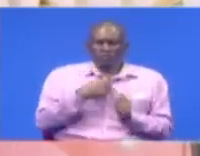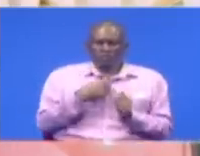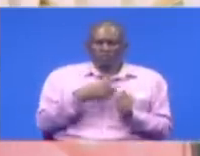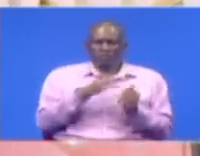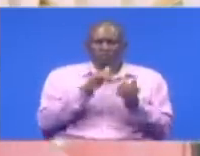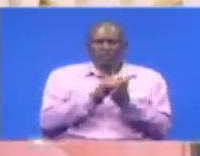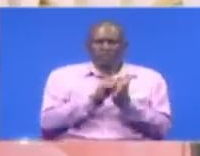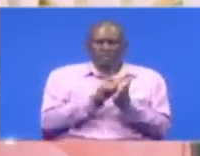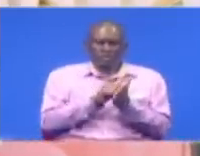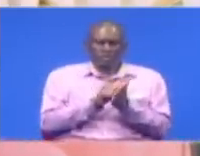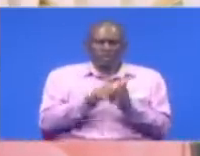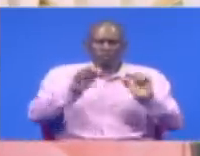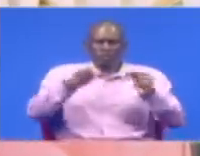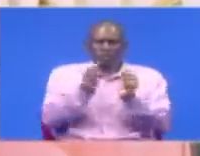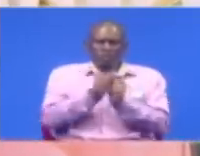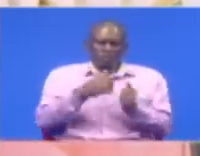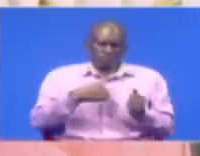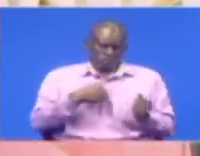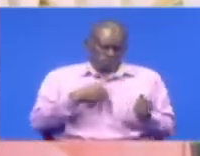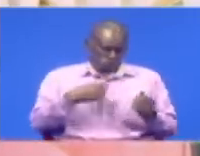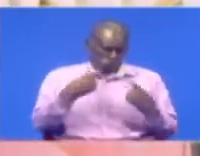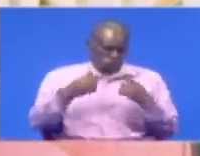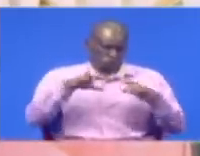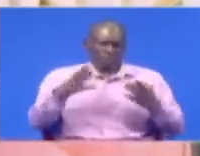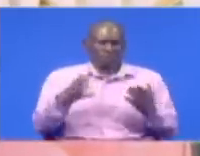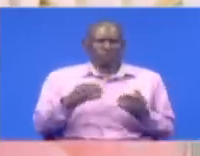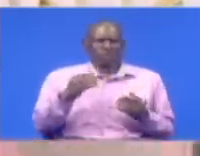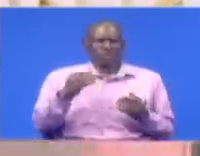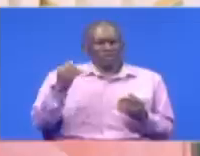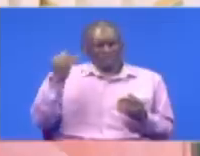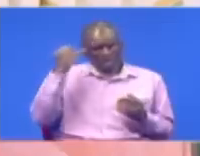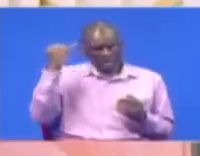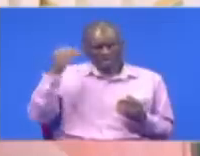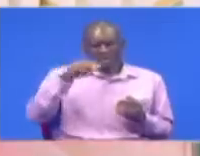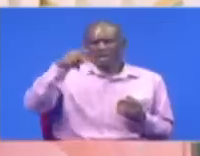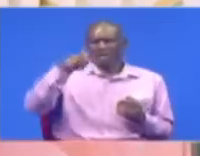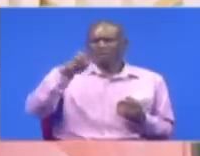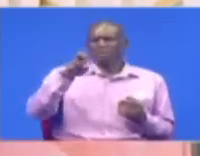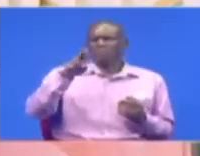that you talked about perceptions